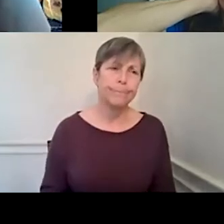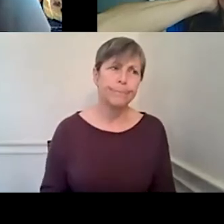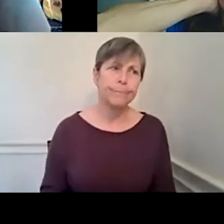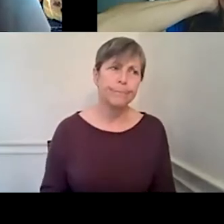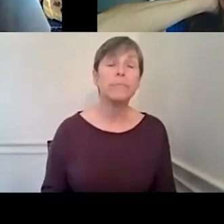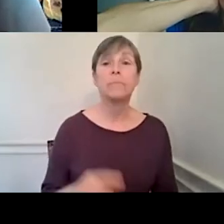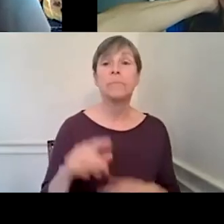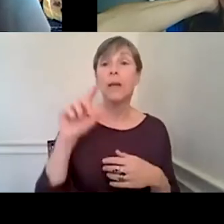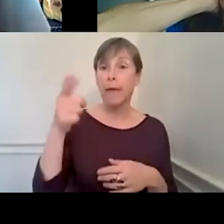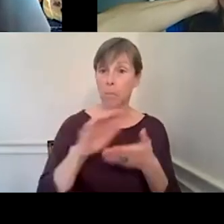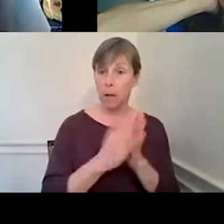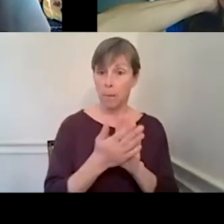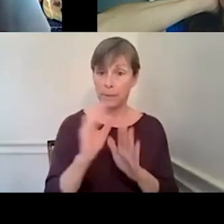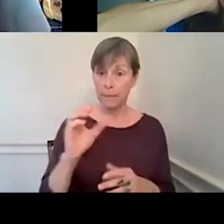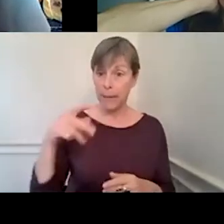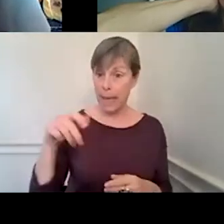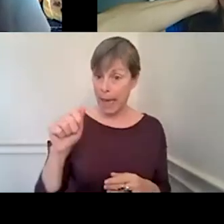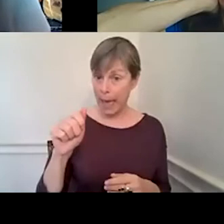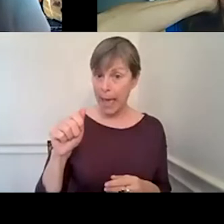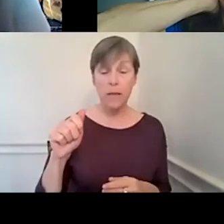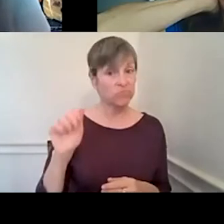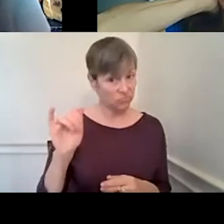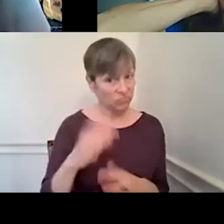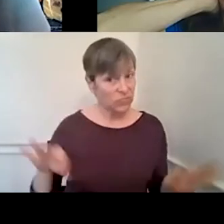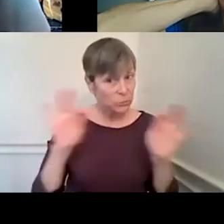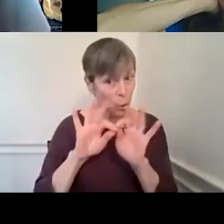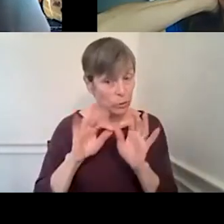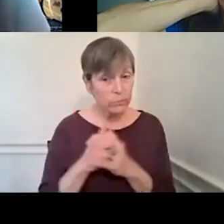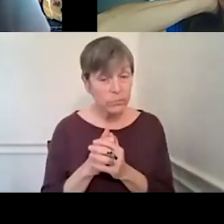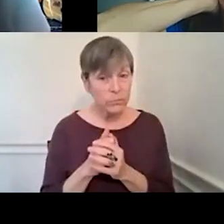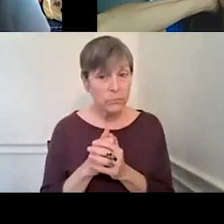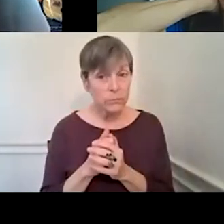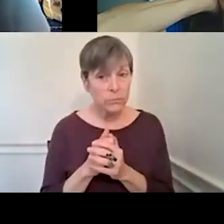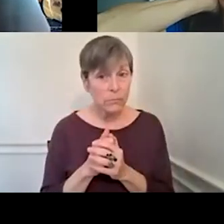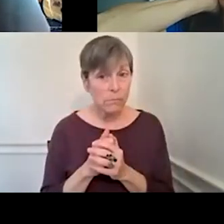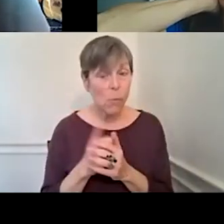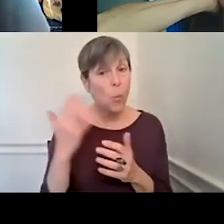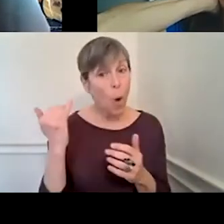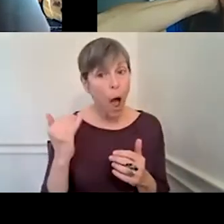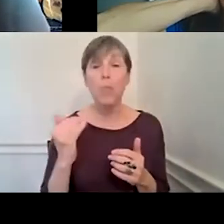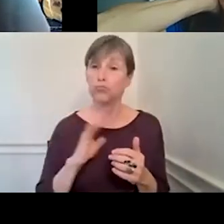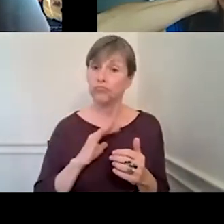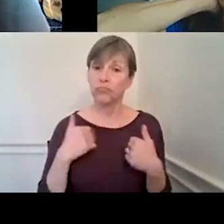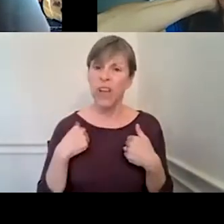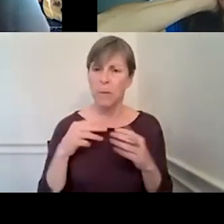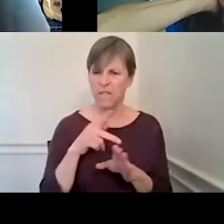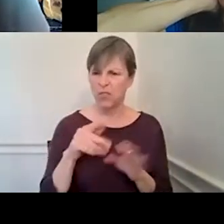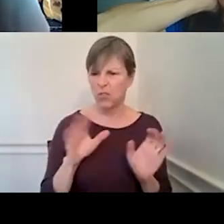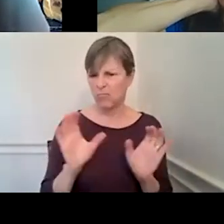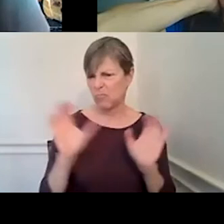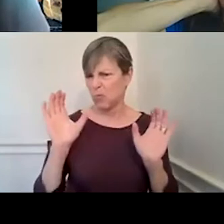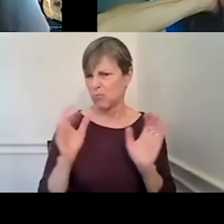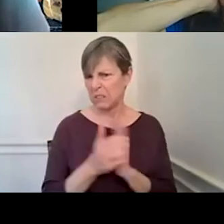CPA is important because it gives you the professional credentials, but it also gives you the platform.